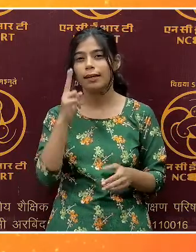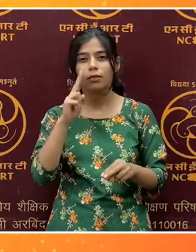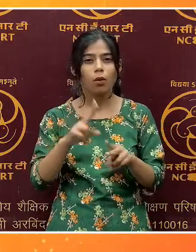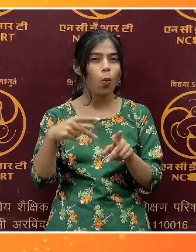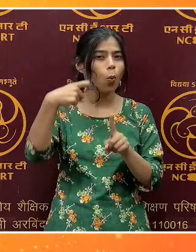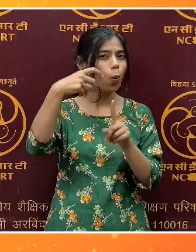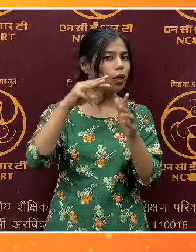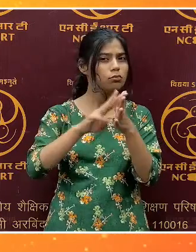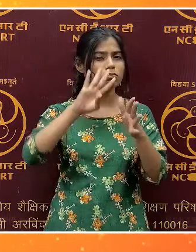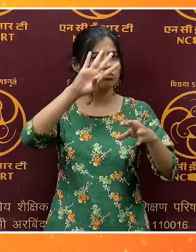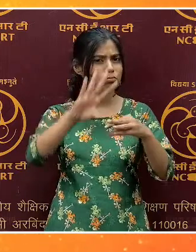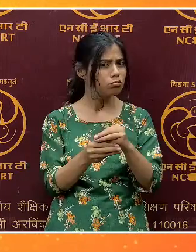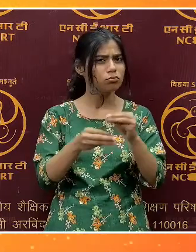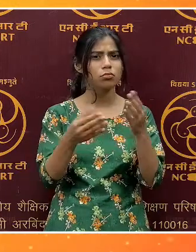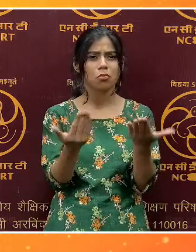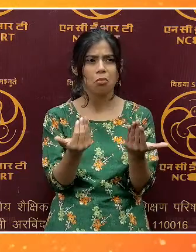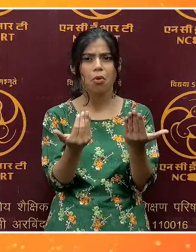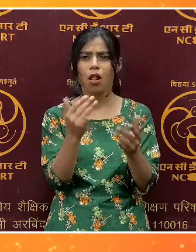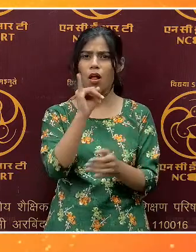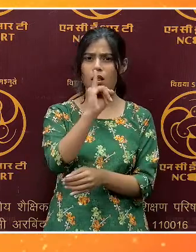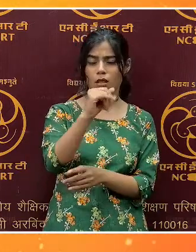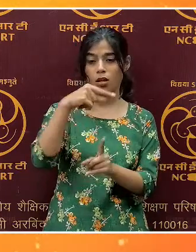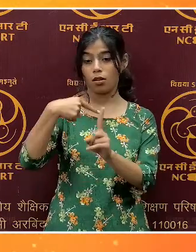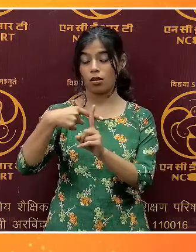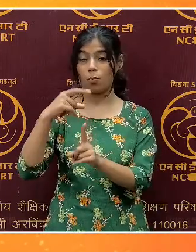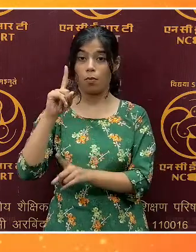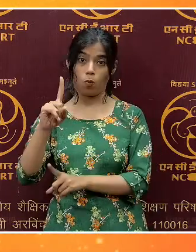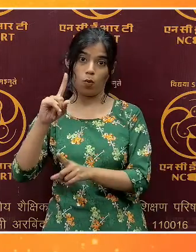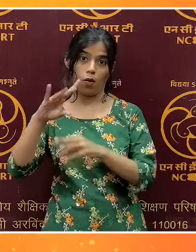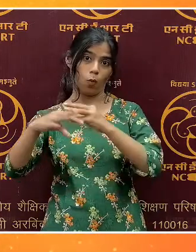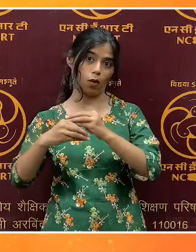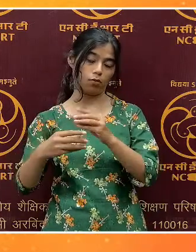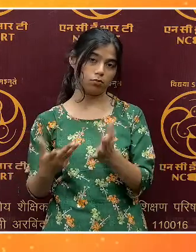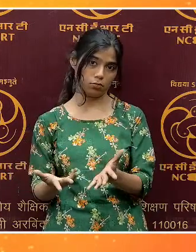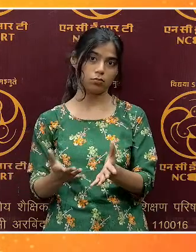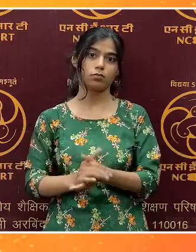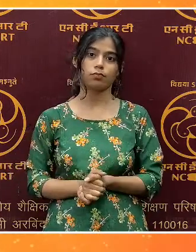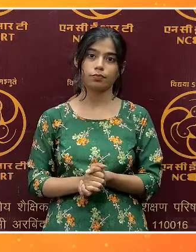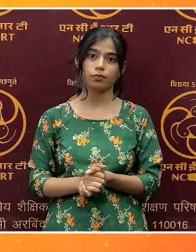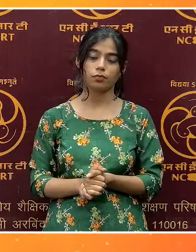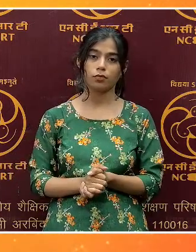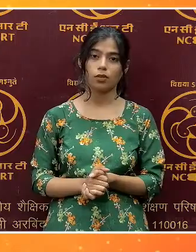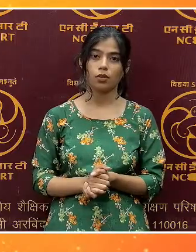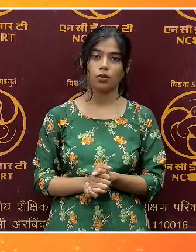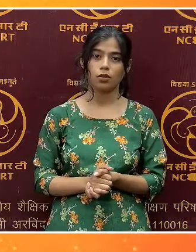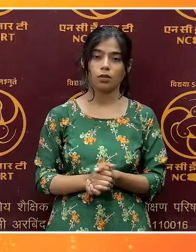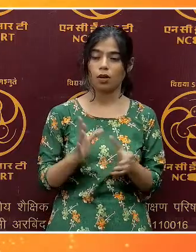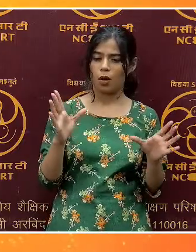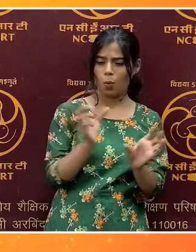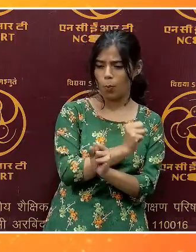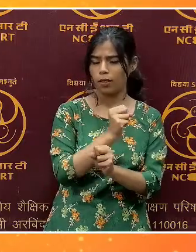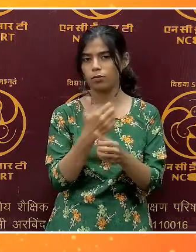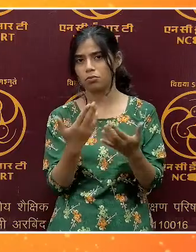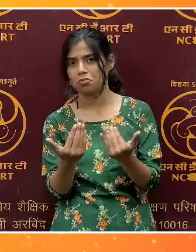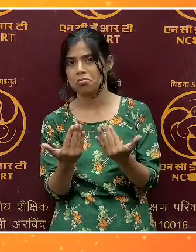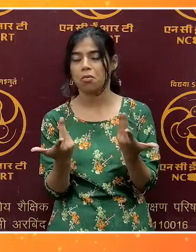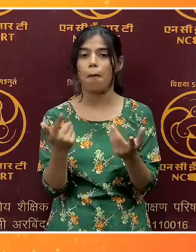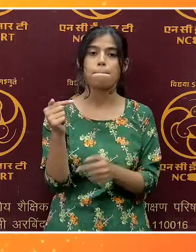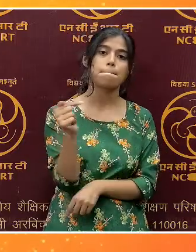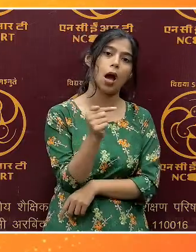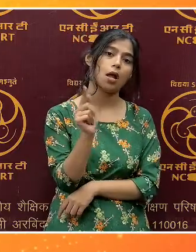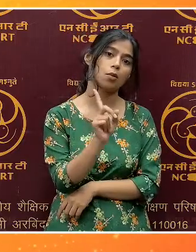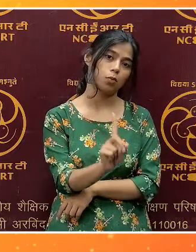it, it will become 6 plus 1. Ji. If he someday misses it by 1 kilometer, it will be minus